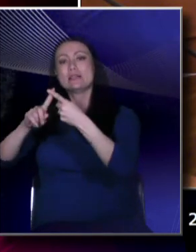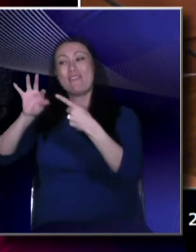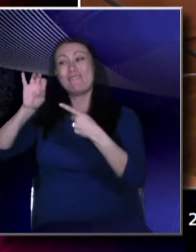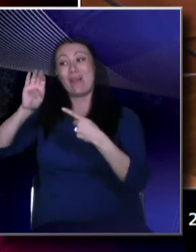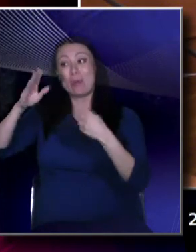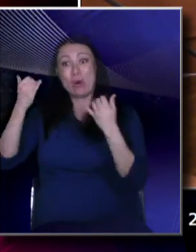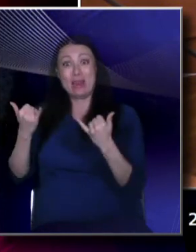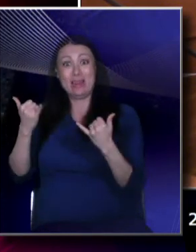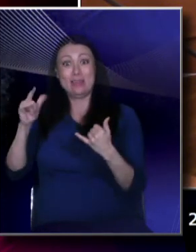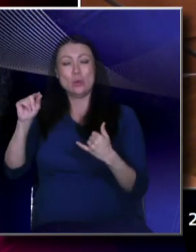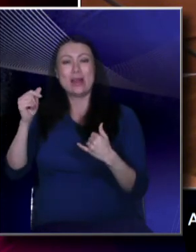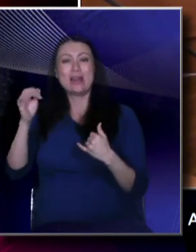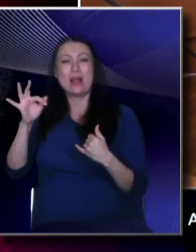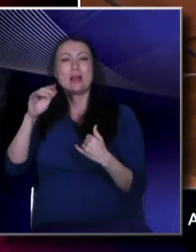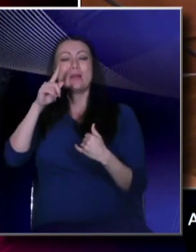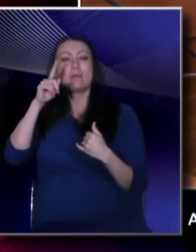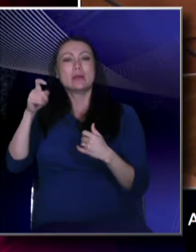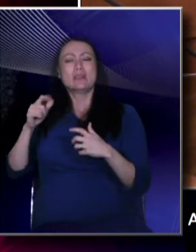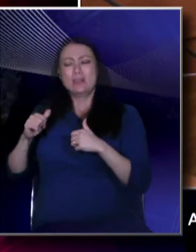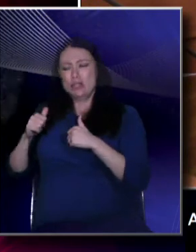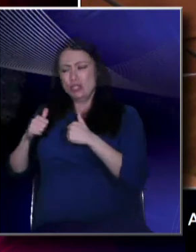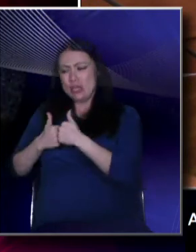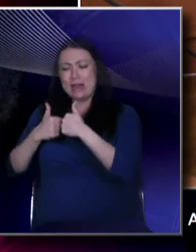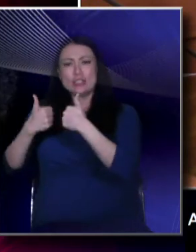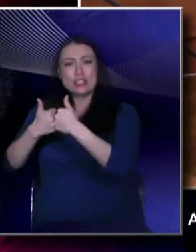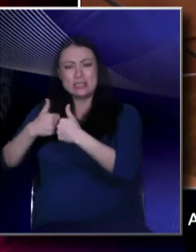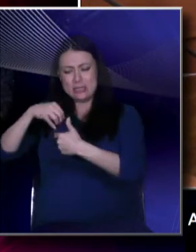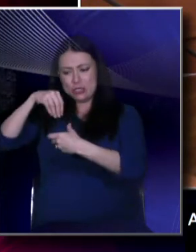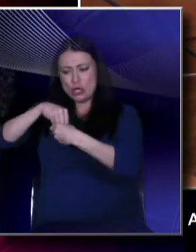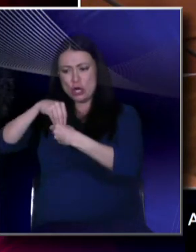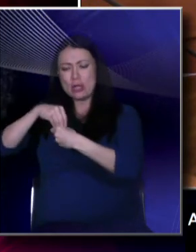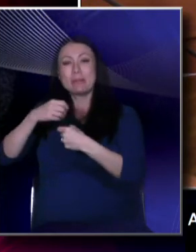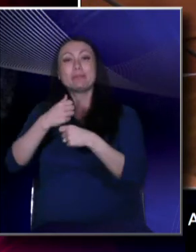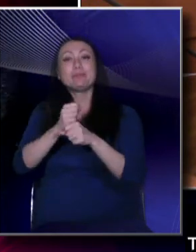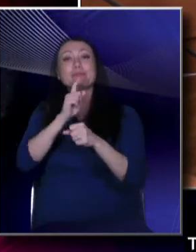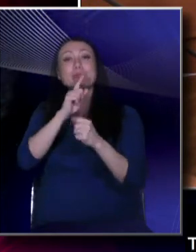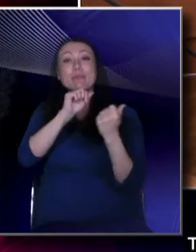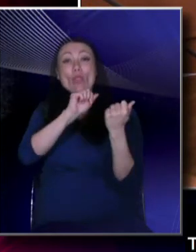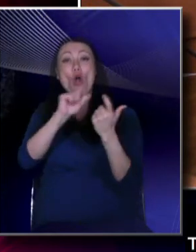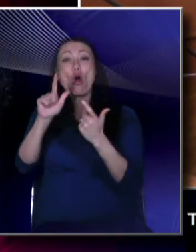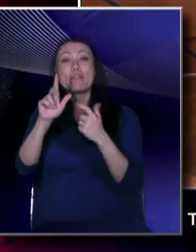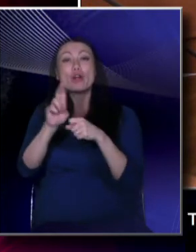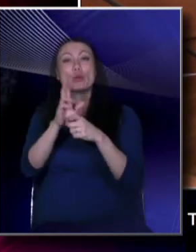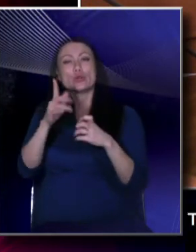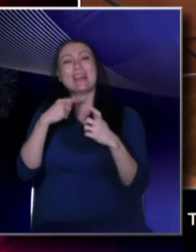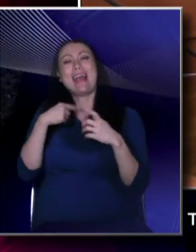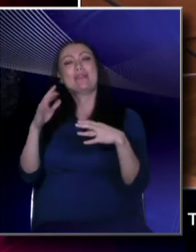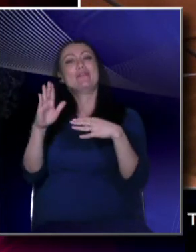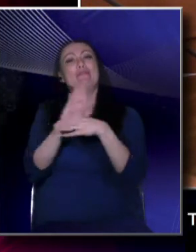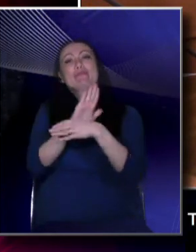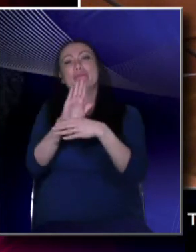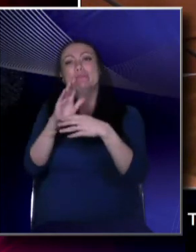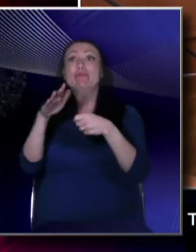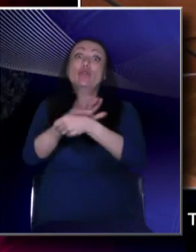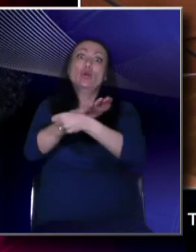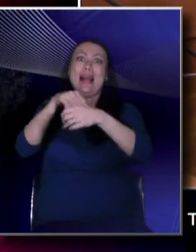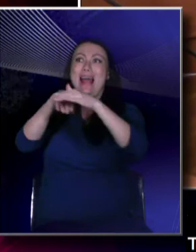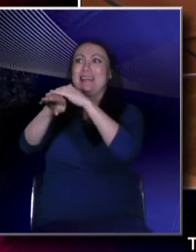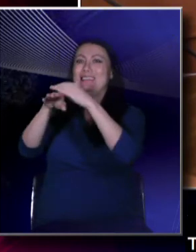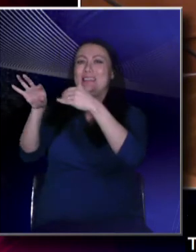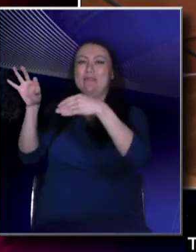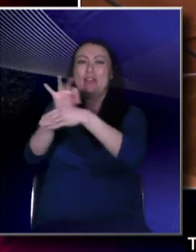year, and that was due to some challenges internally with trying to make sure all of our users had the full functionality to enter